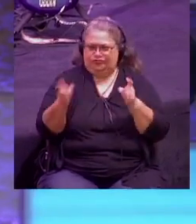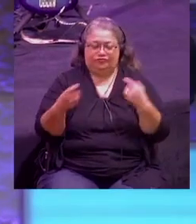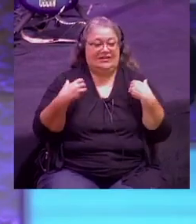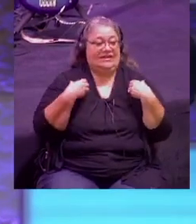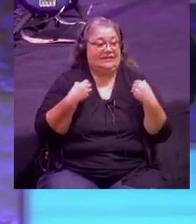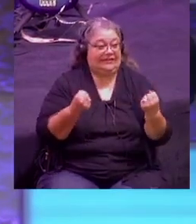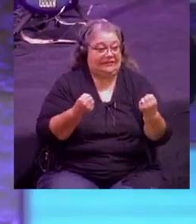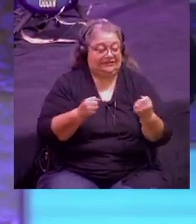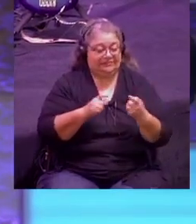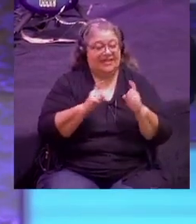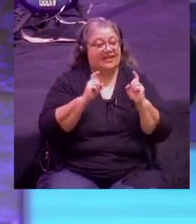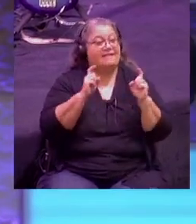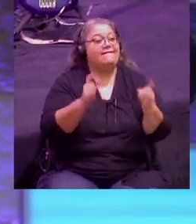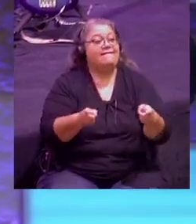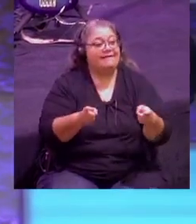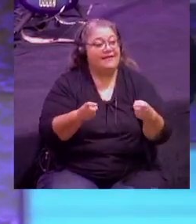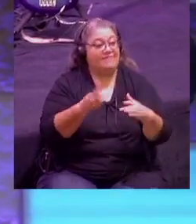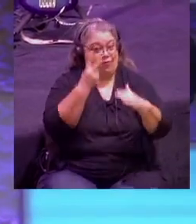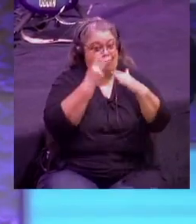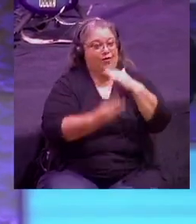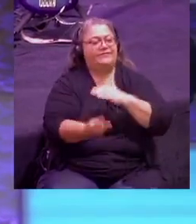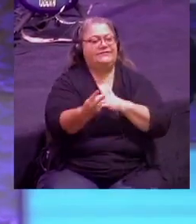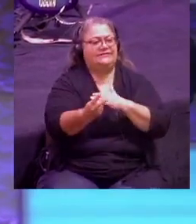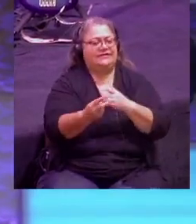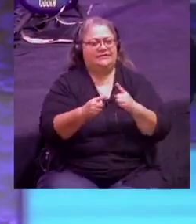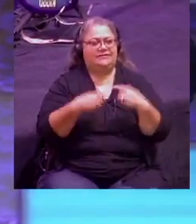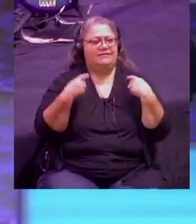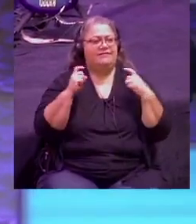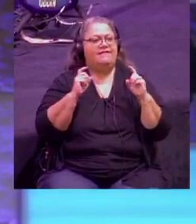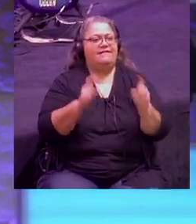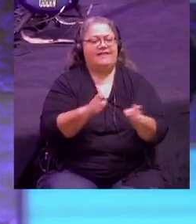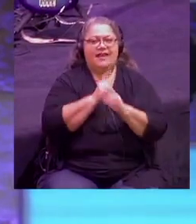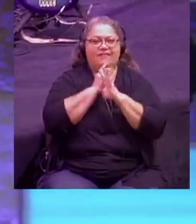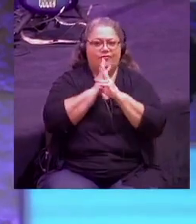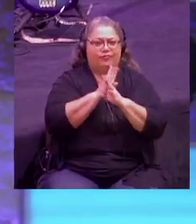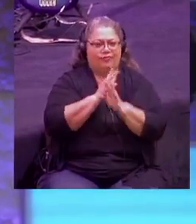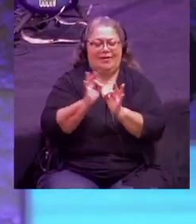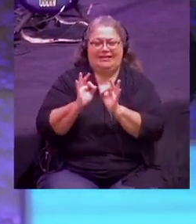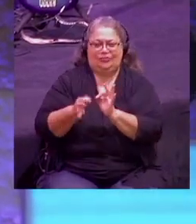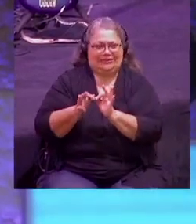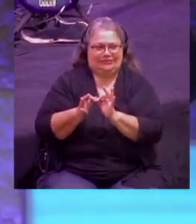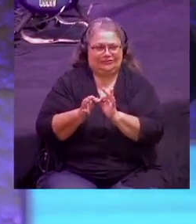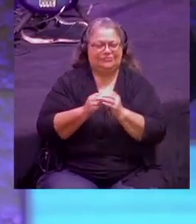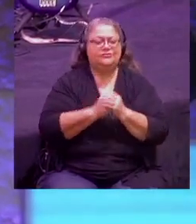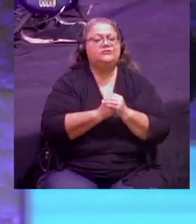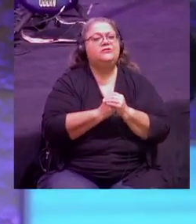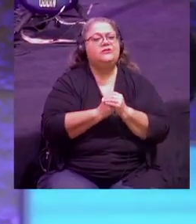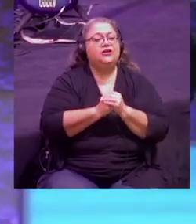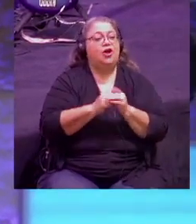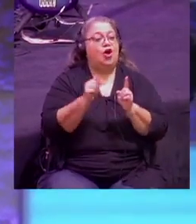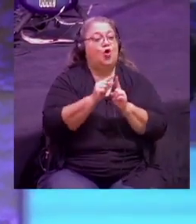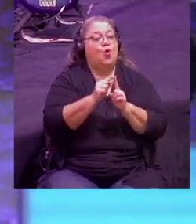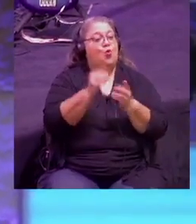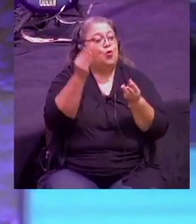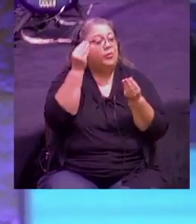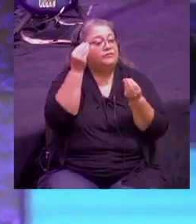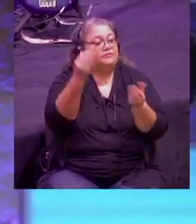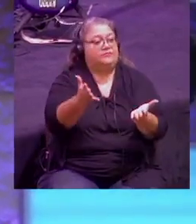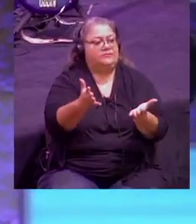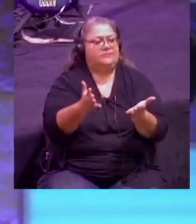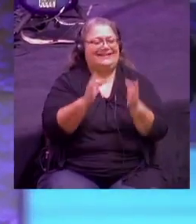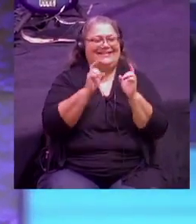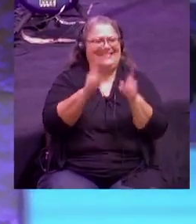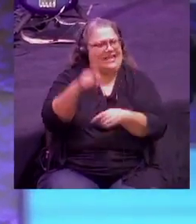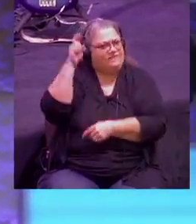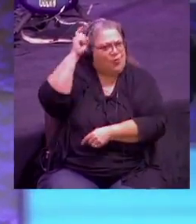healing, the gift of prophecy, the gift of tongues and interpretations, the word of knowledge, the gift of wisdom,